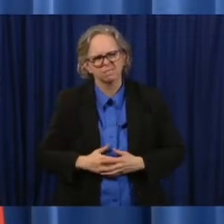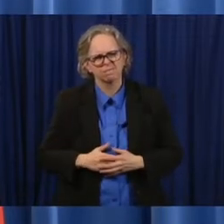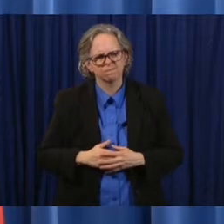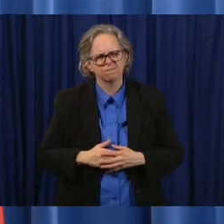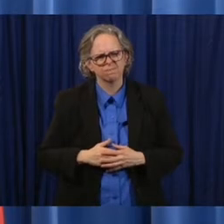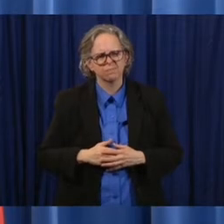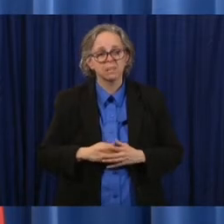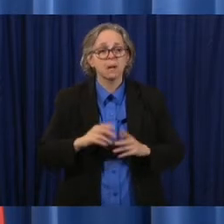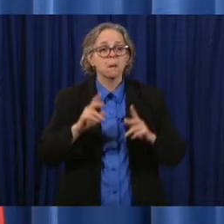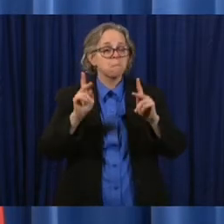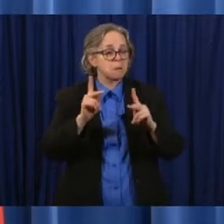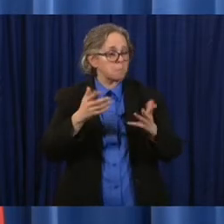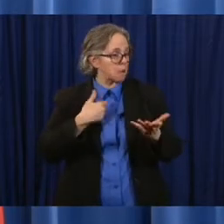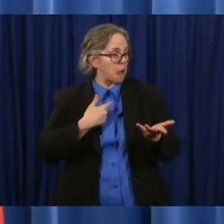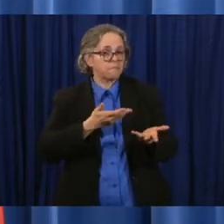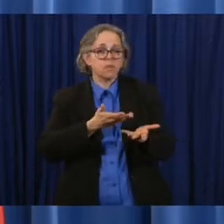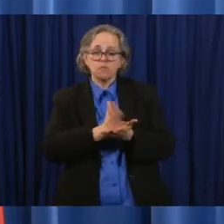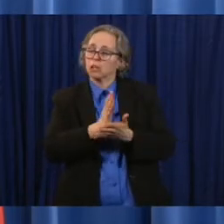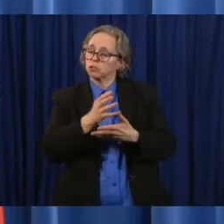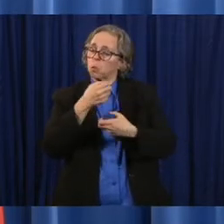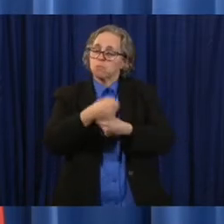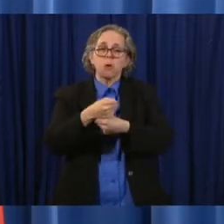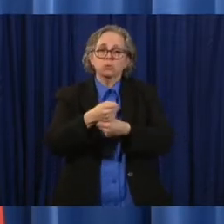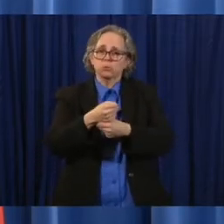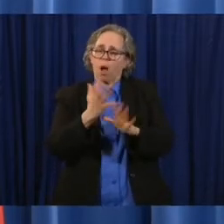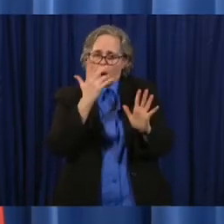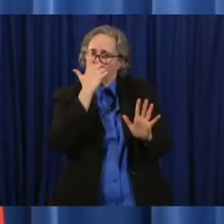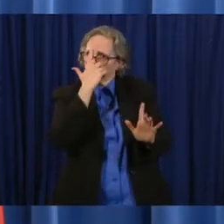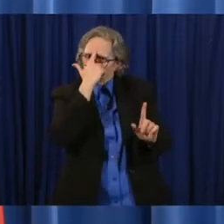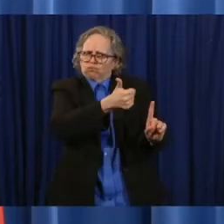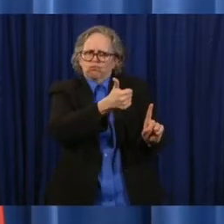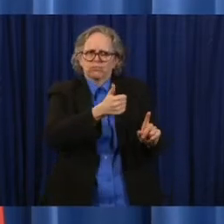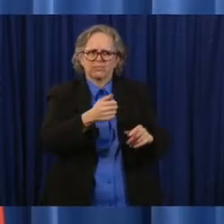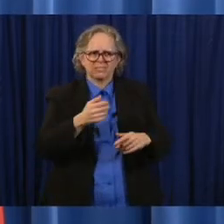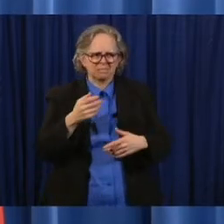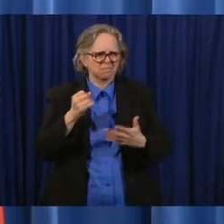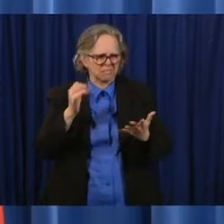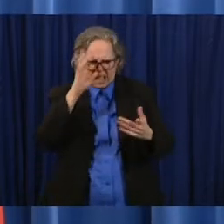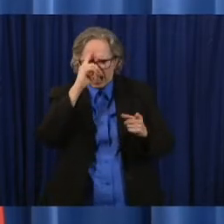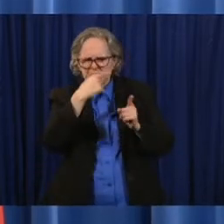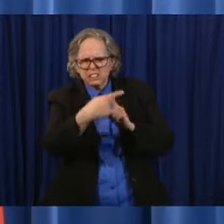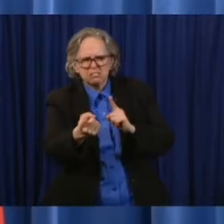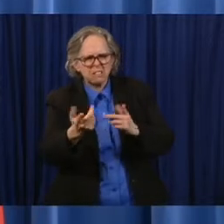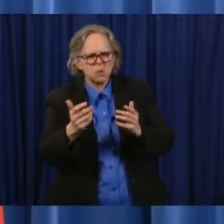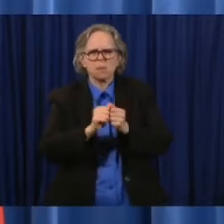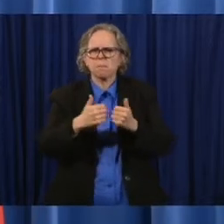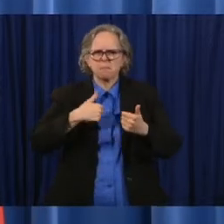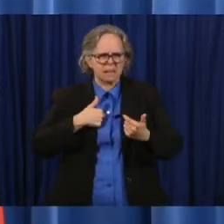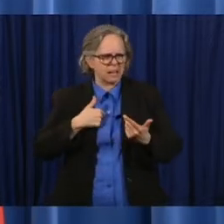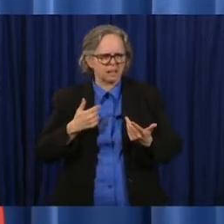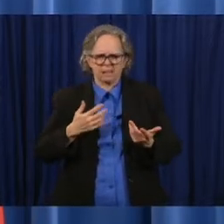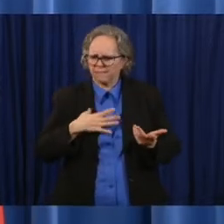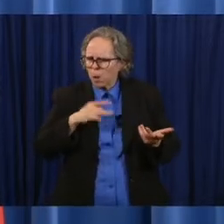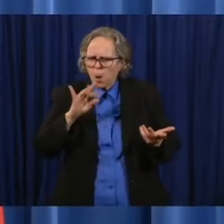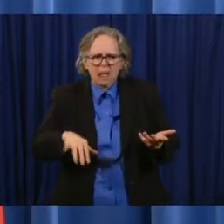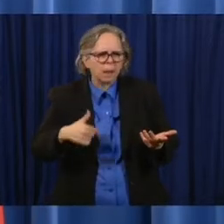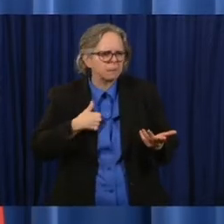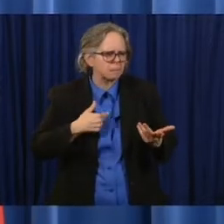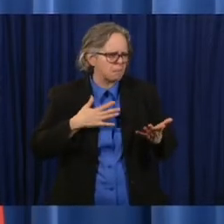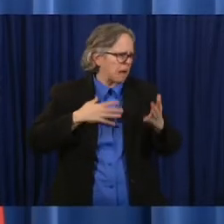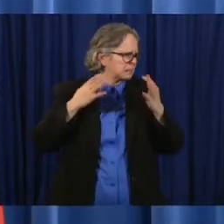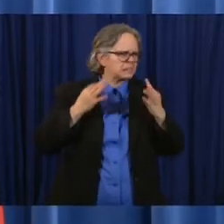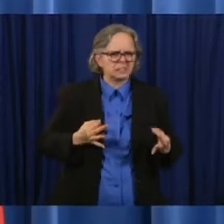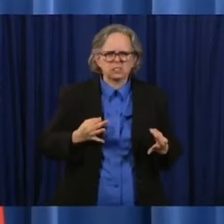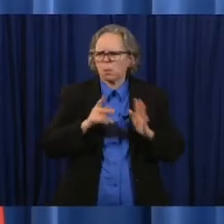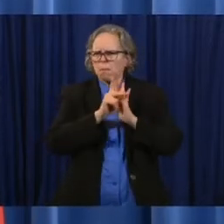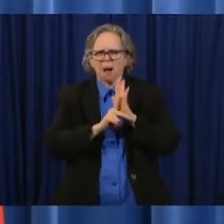right to protest. They have a right to say they don't like Mike DeWine, or they don't like what Mike DeWine is doing, or